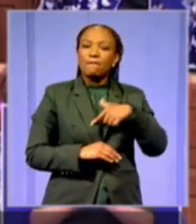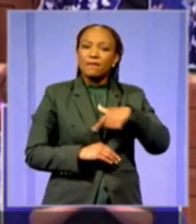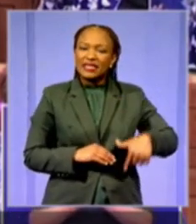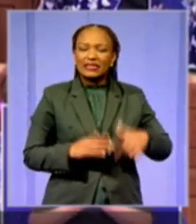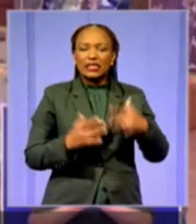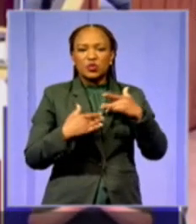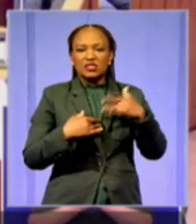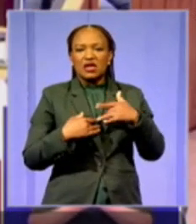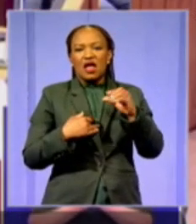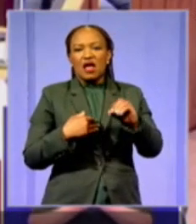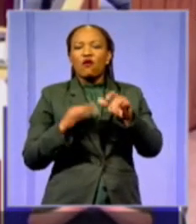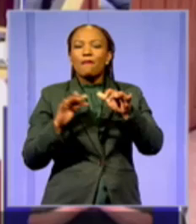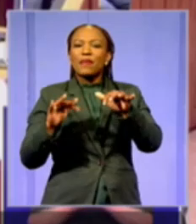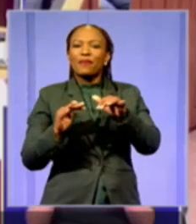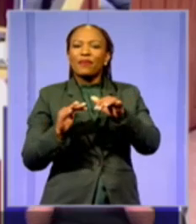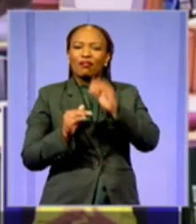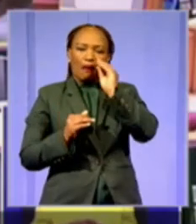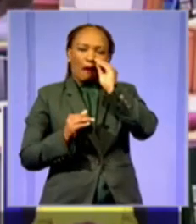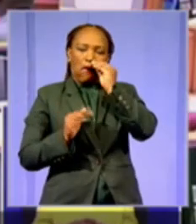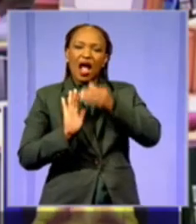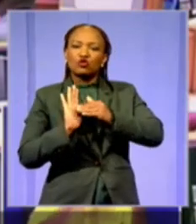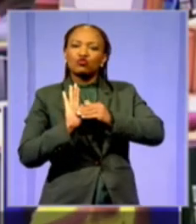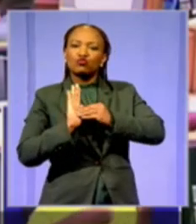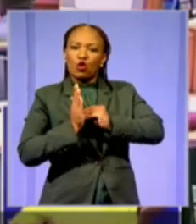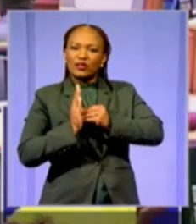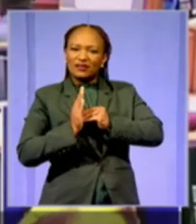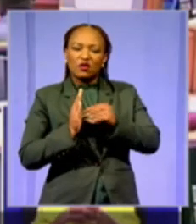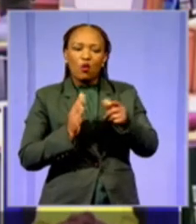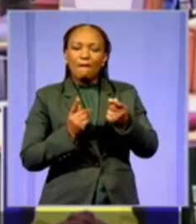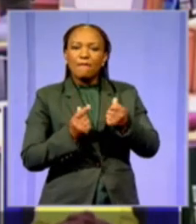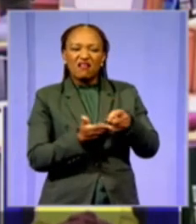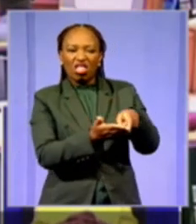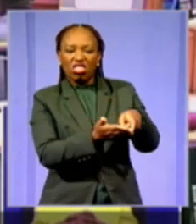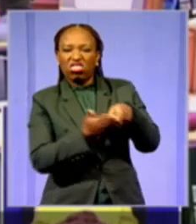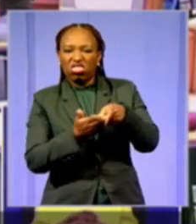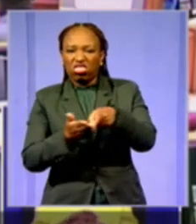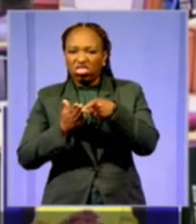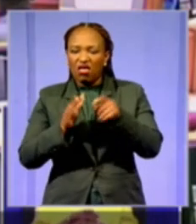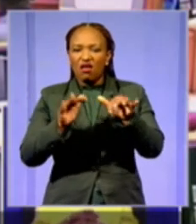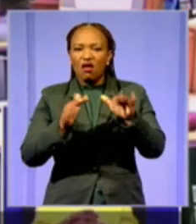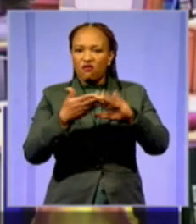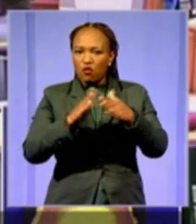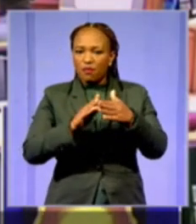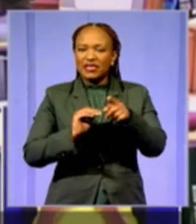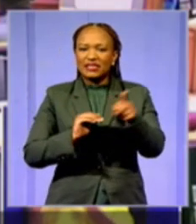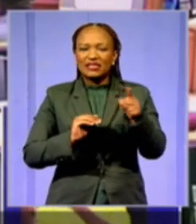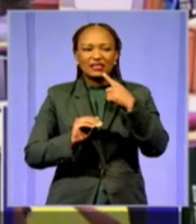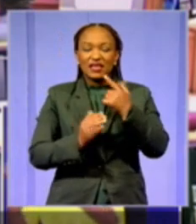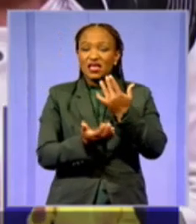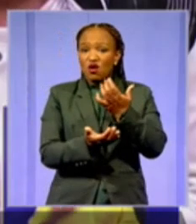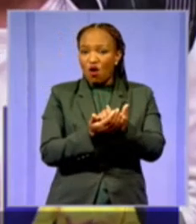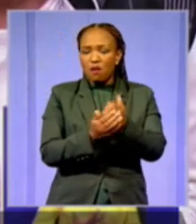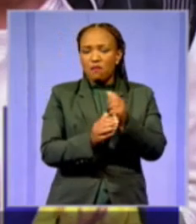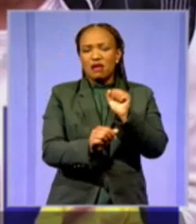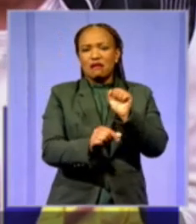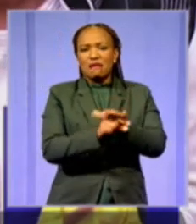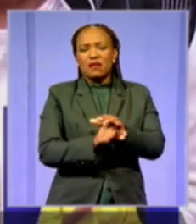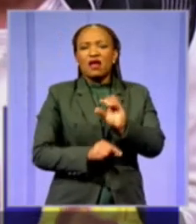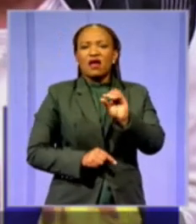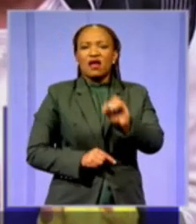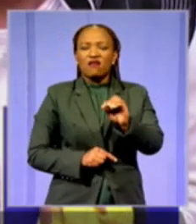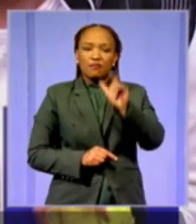dikgoka. A re se se baka poifo mo Aforika Borwa le go ama ikonomi ka mokgwa o sa siamang, mme batlhankedi ba tshireletso ba tshwanetse